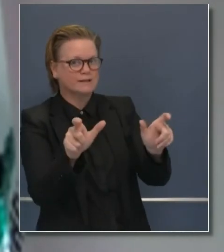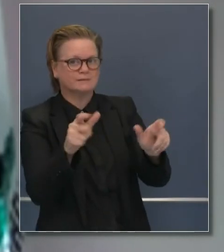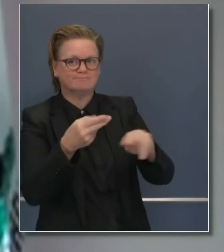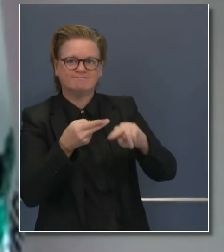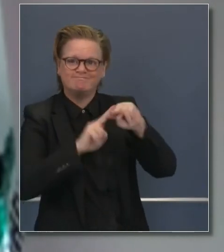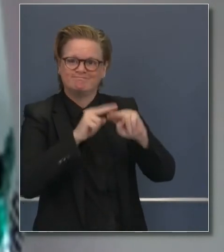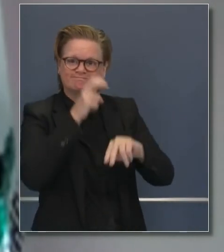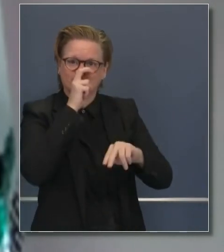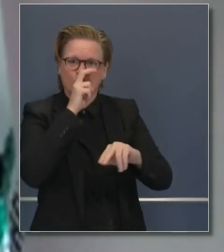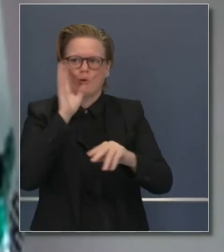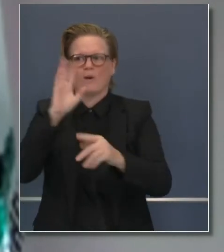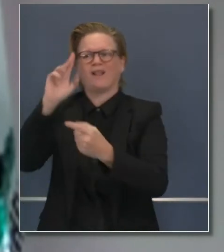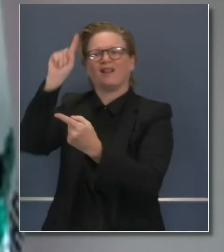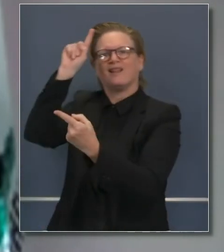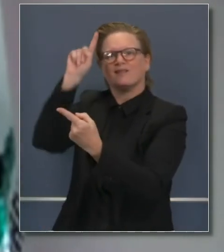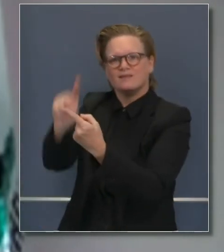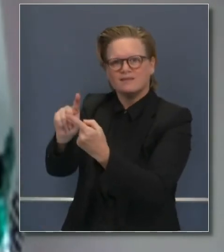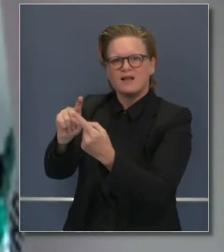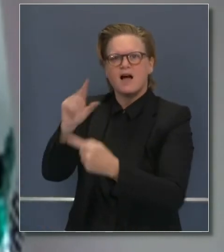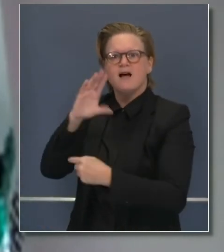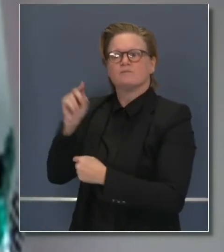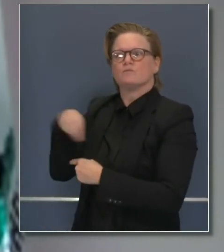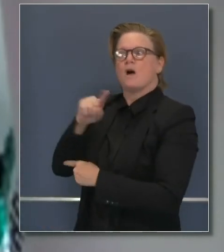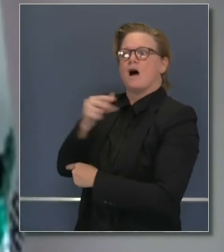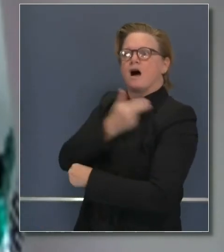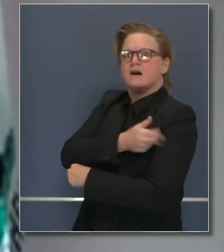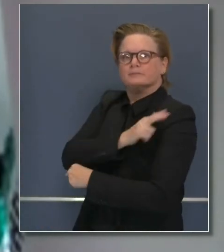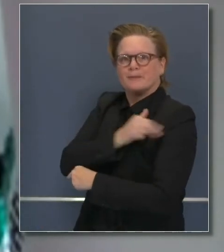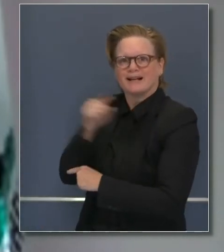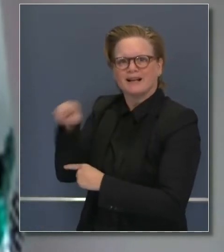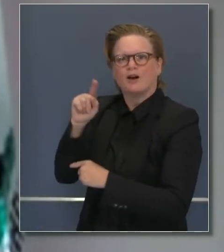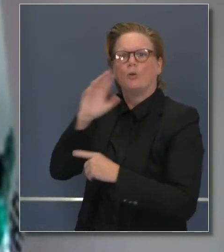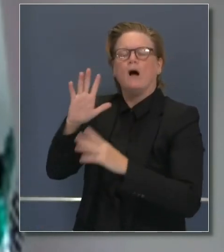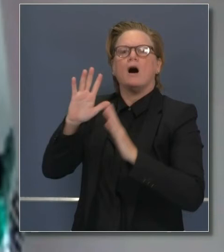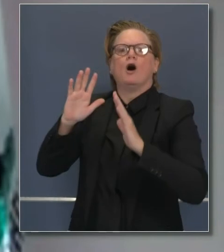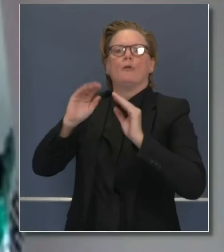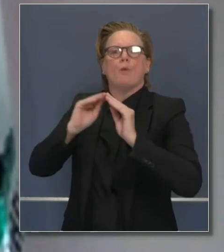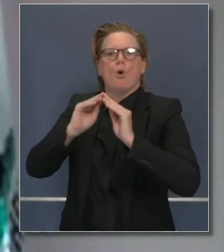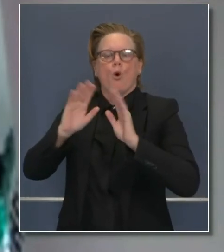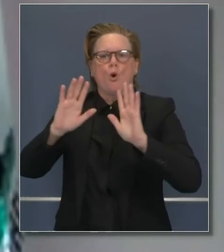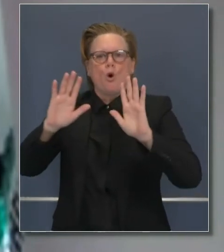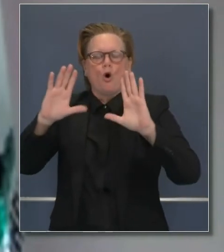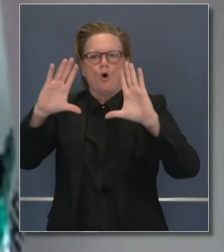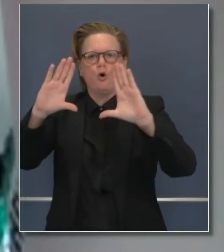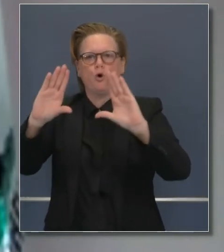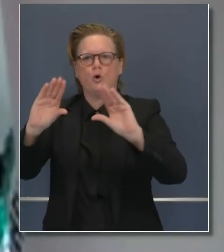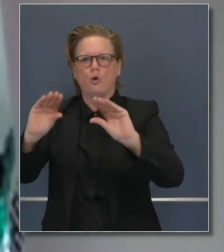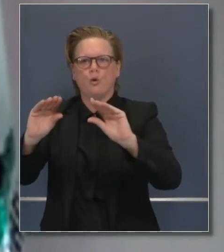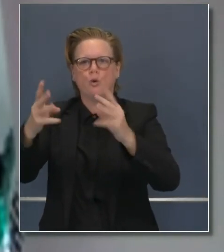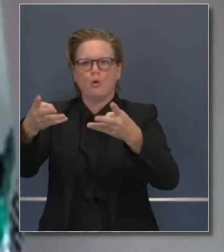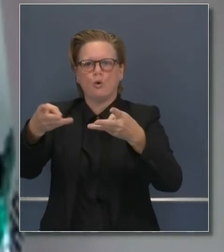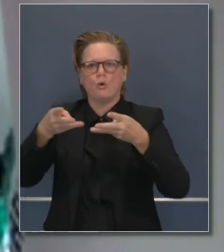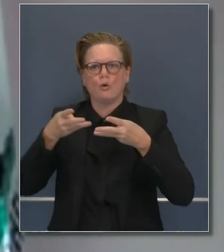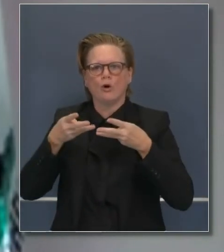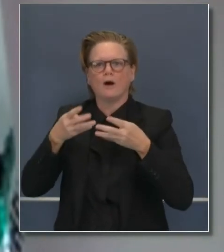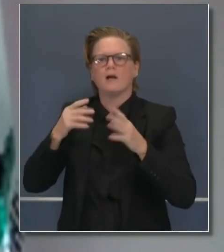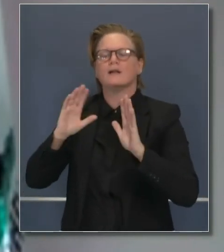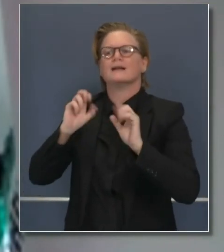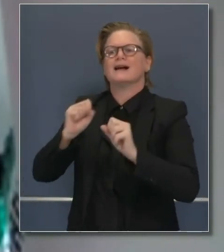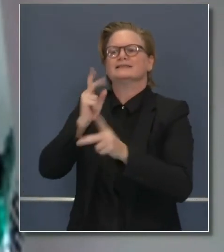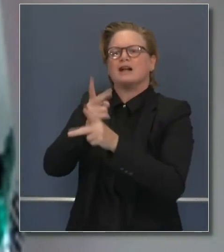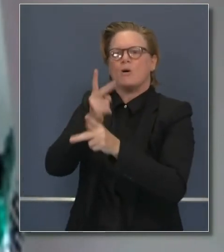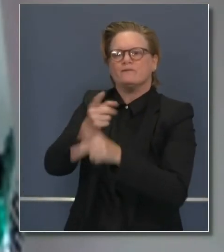governor said, to save lives now. The evidence, we have our own experience with this. We've seen other